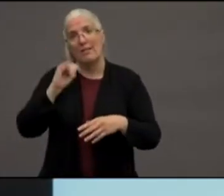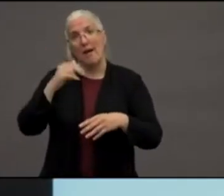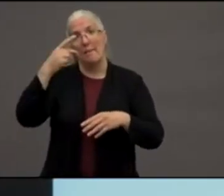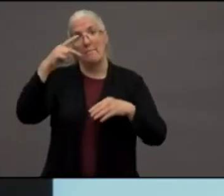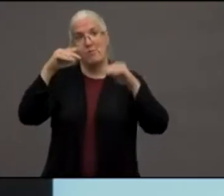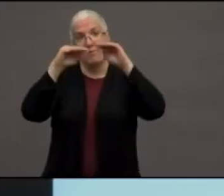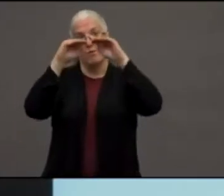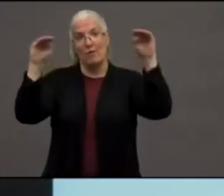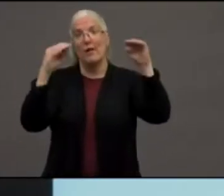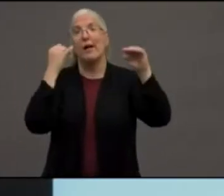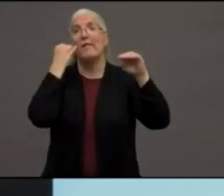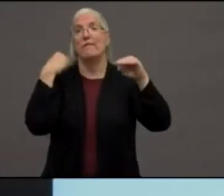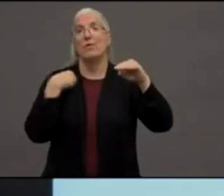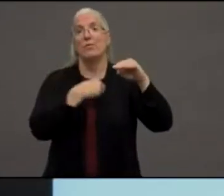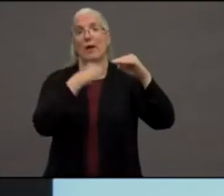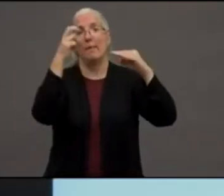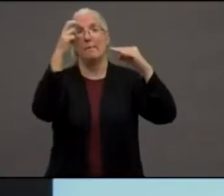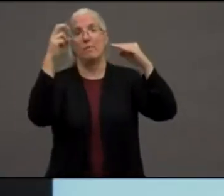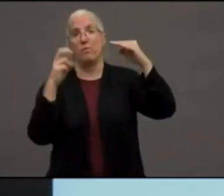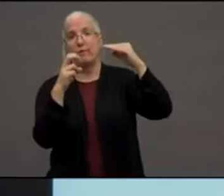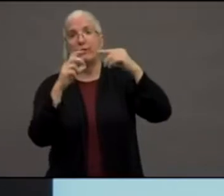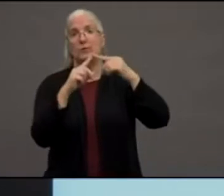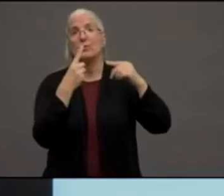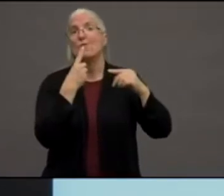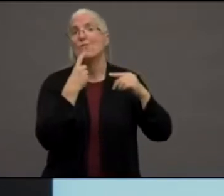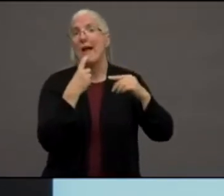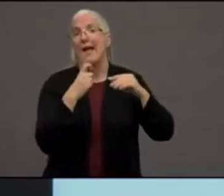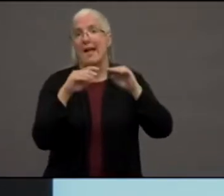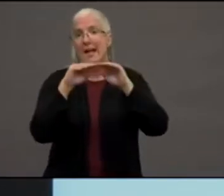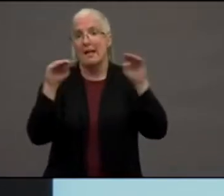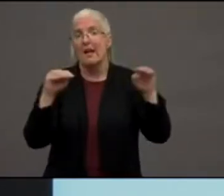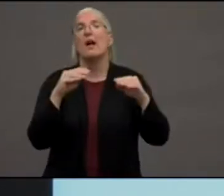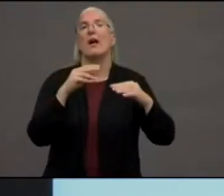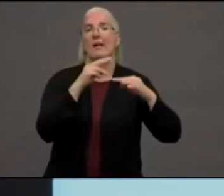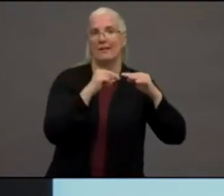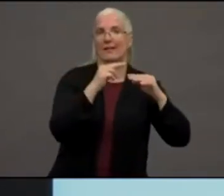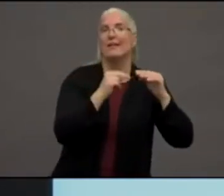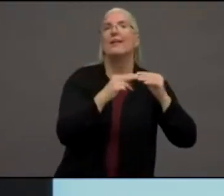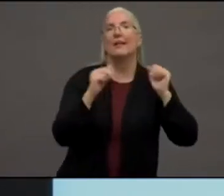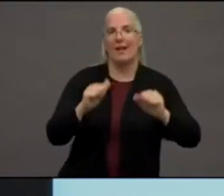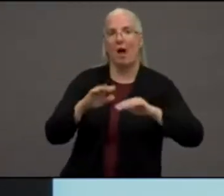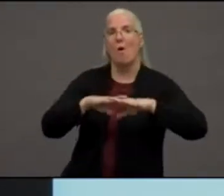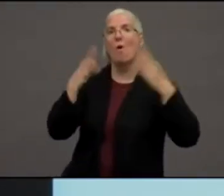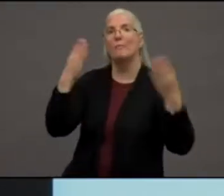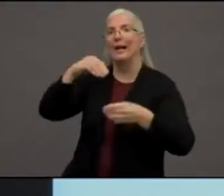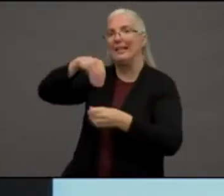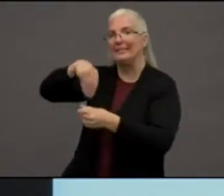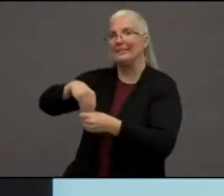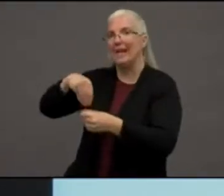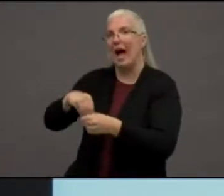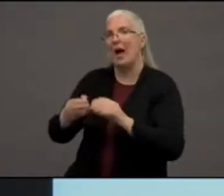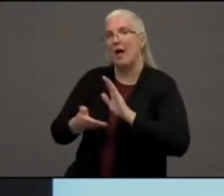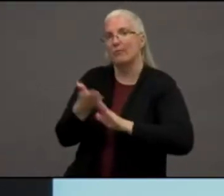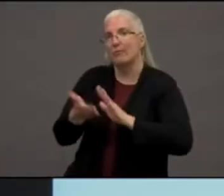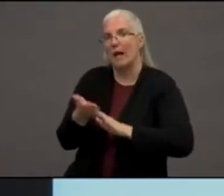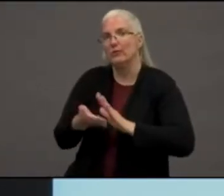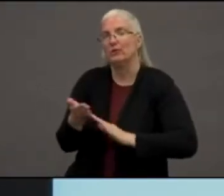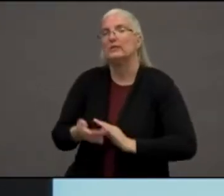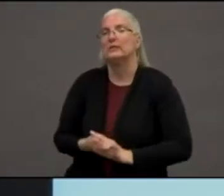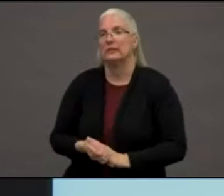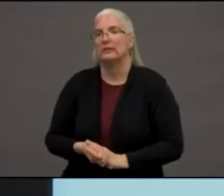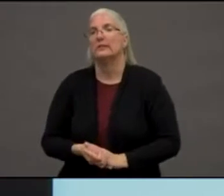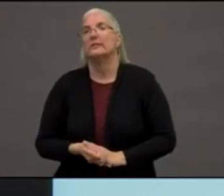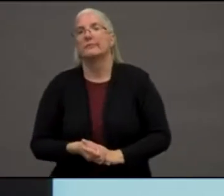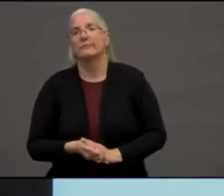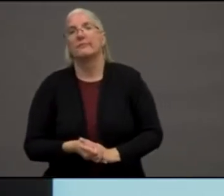we get into the red tier, nail salons will be allowed to open again for indoor operations. Now, with those indoor operations, they would still